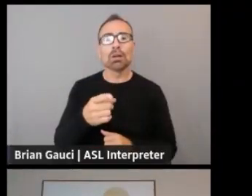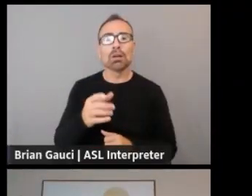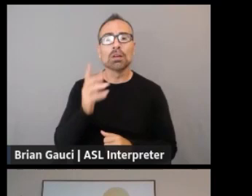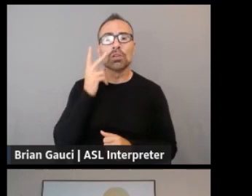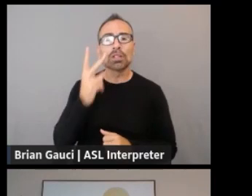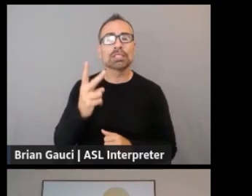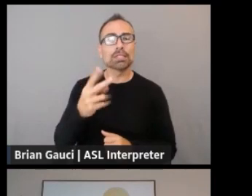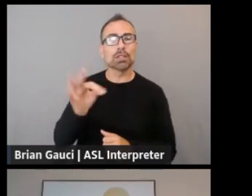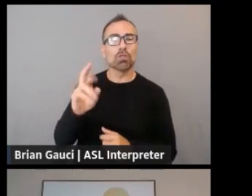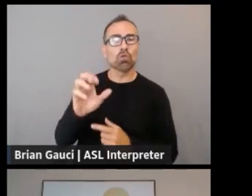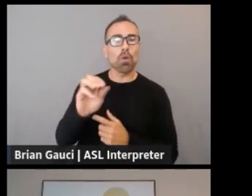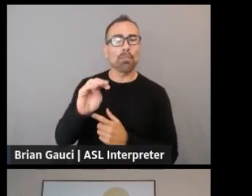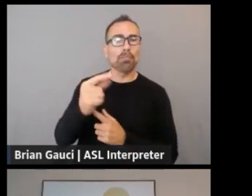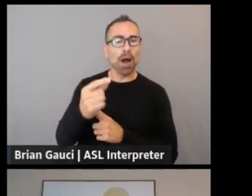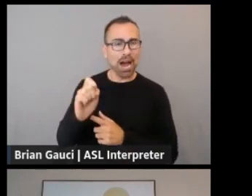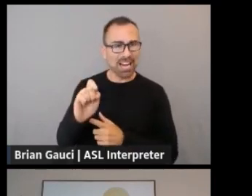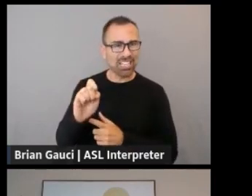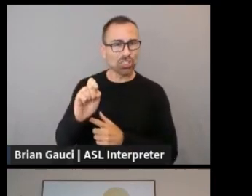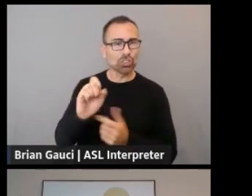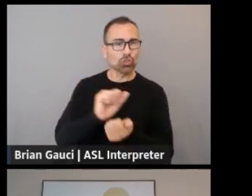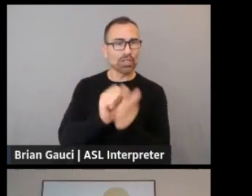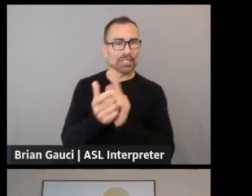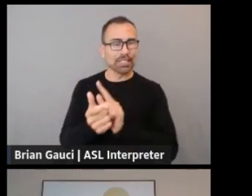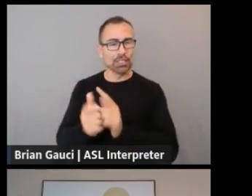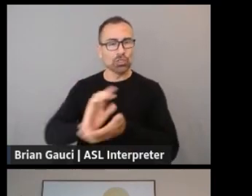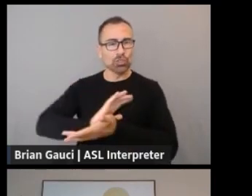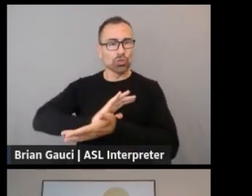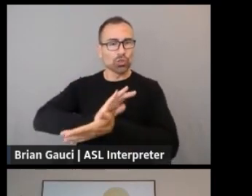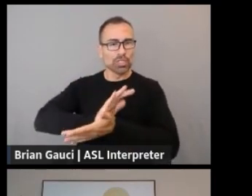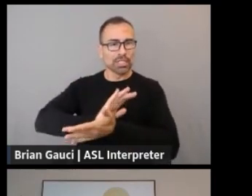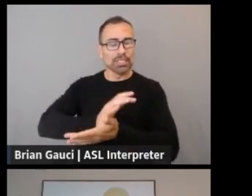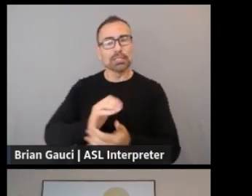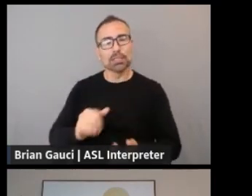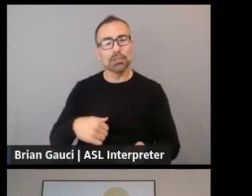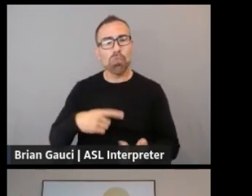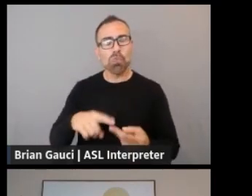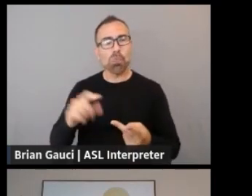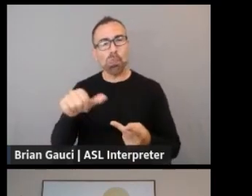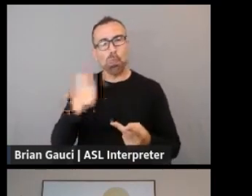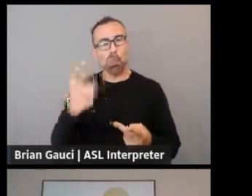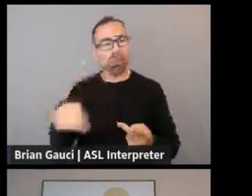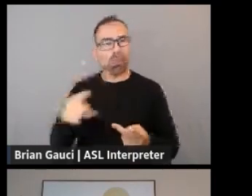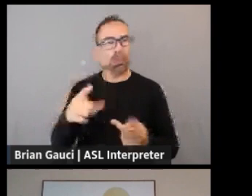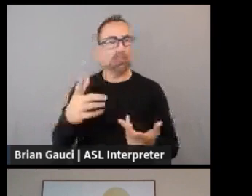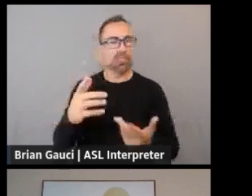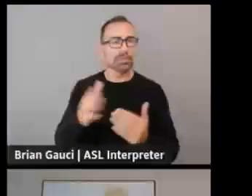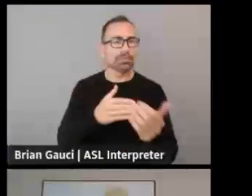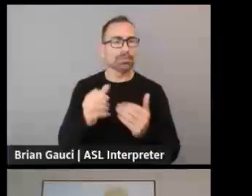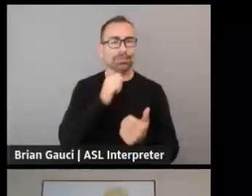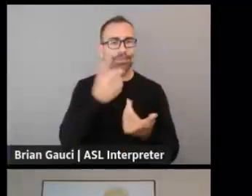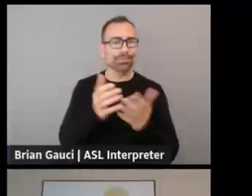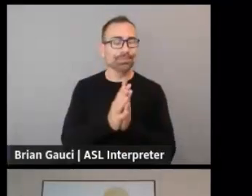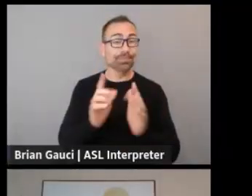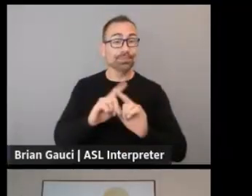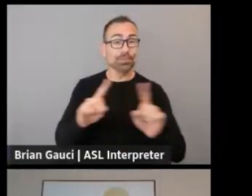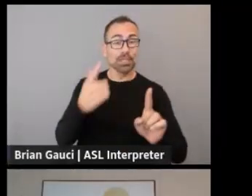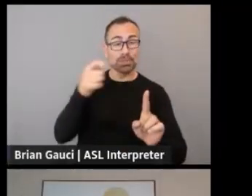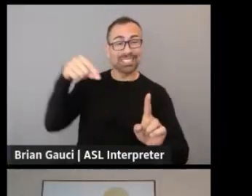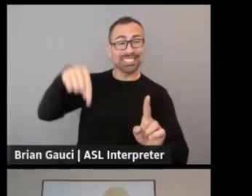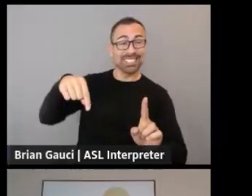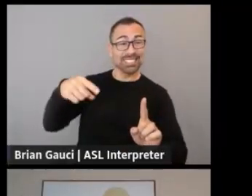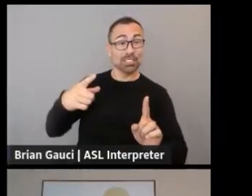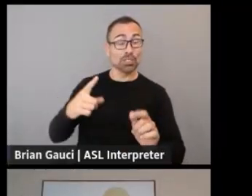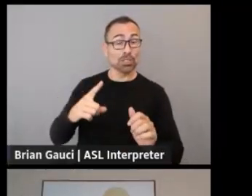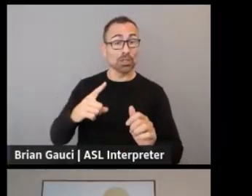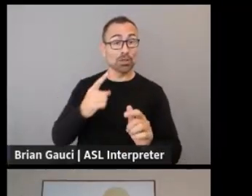keeps generating more translations for you, even though you didn't ask for that originally. But that's because this is the original pre-trained model. It